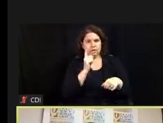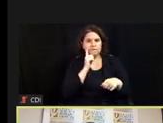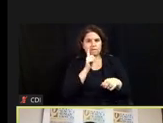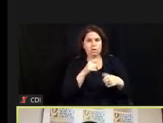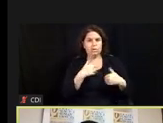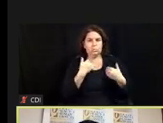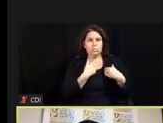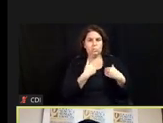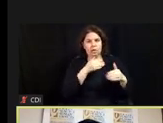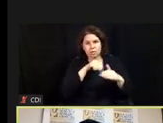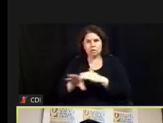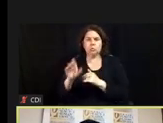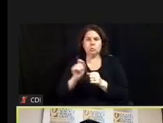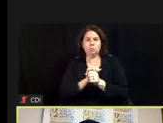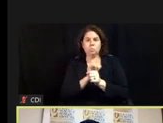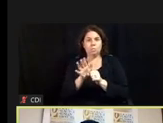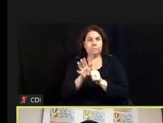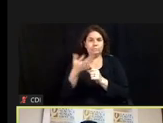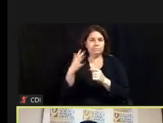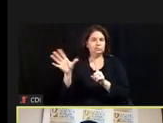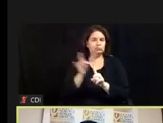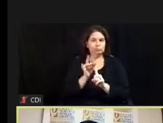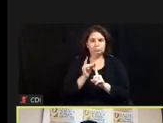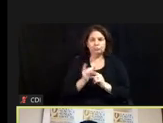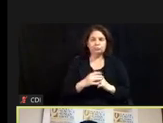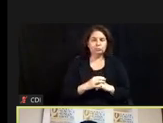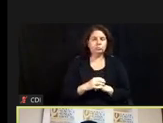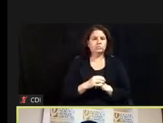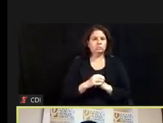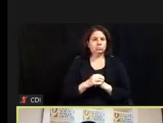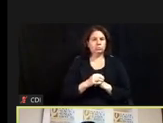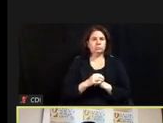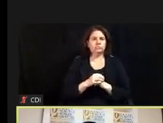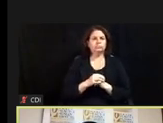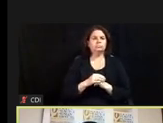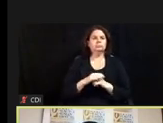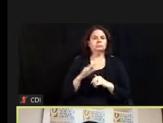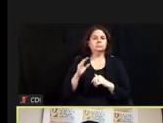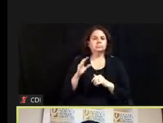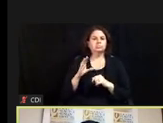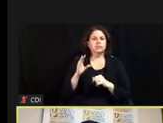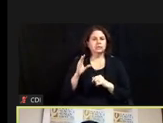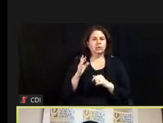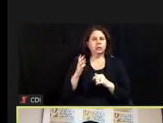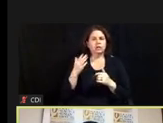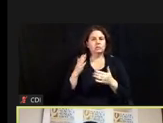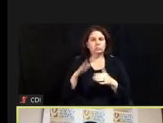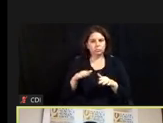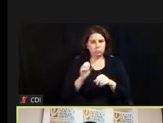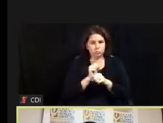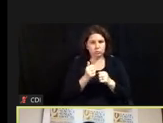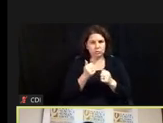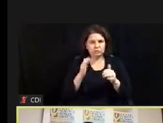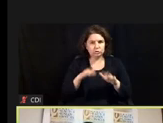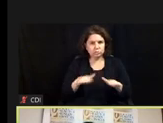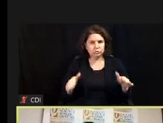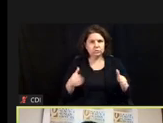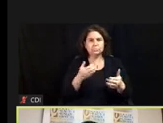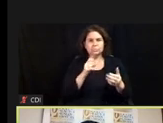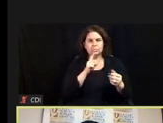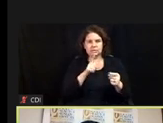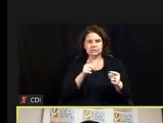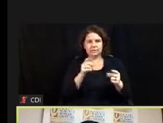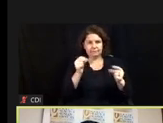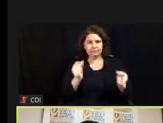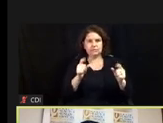Our Children and Family Services is also working with public health to achieve more rapid COVID testing for foster youth when they're first